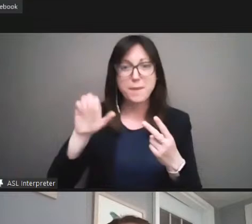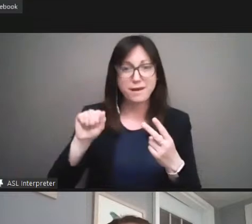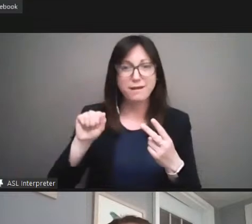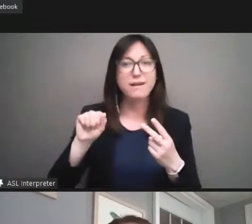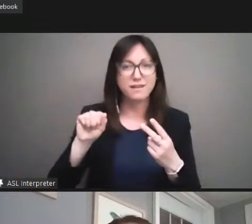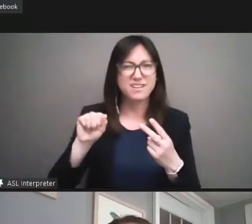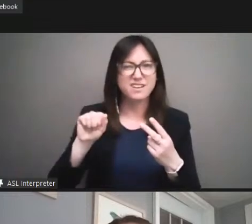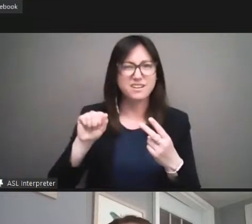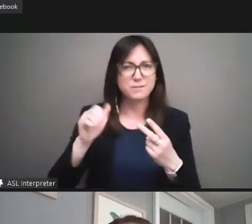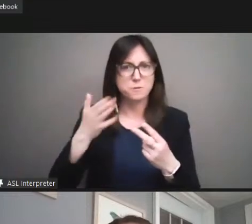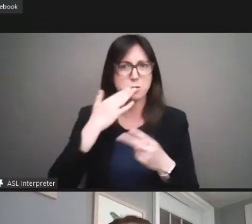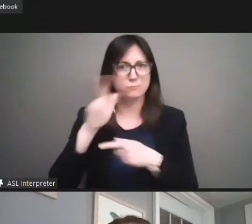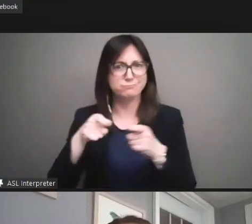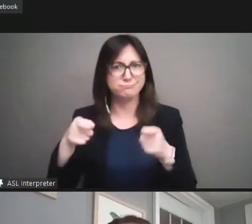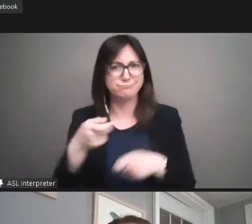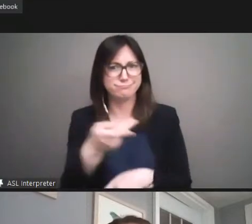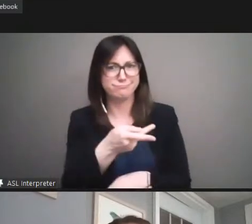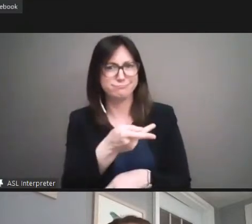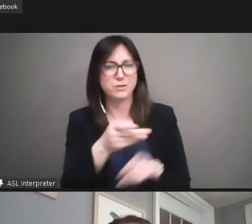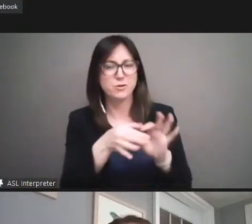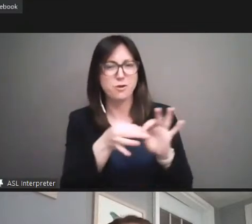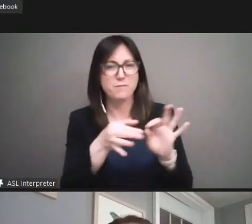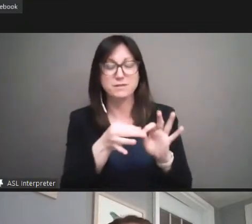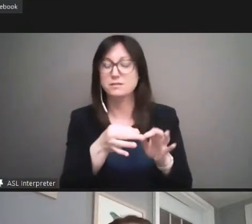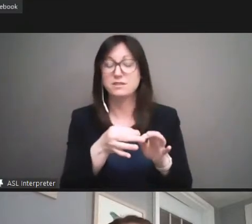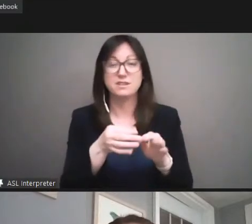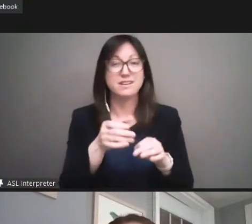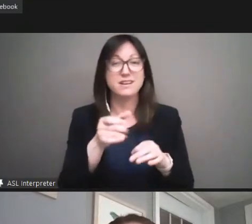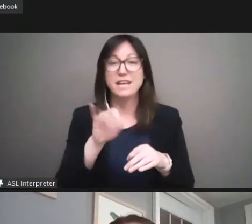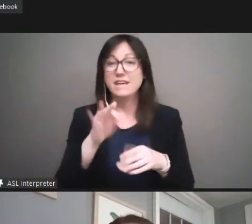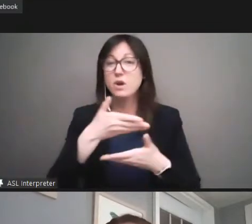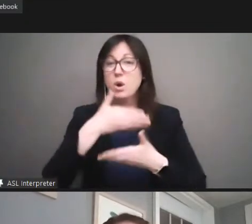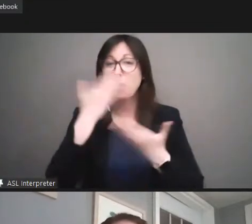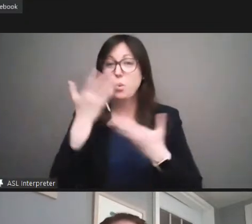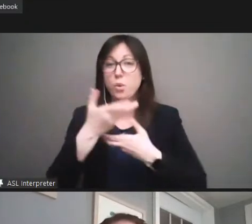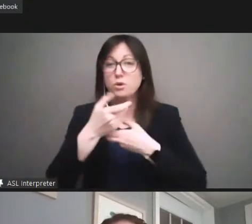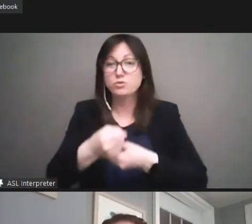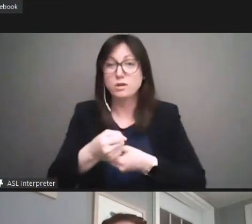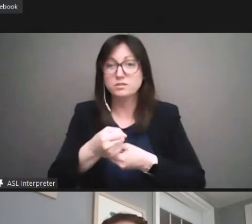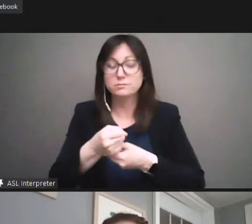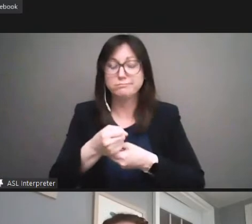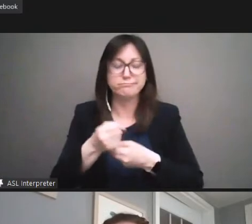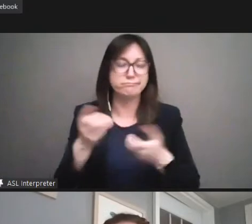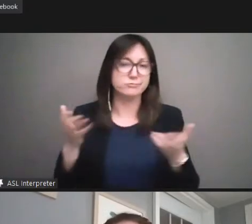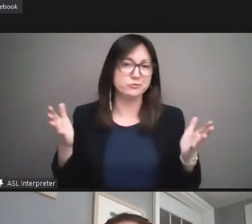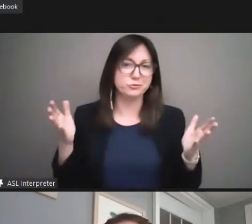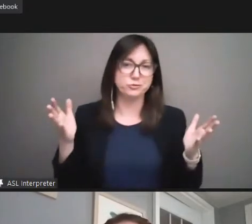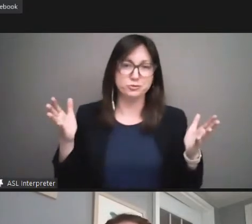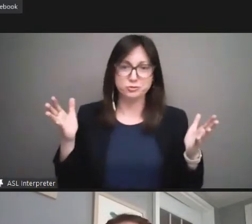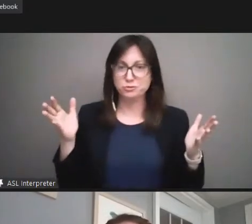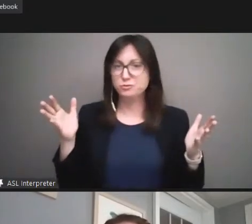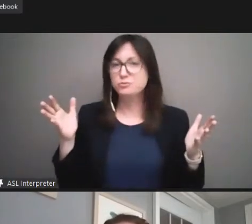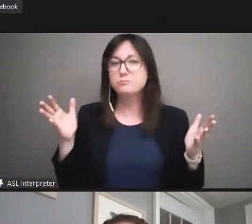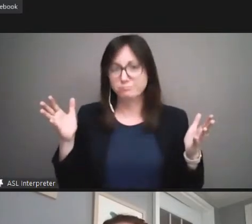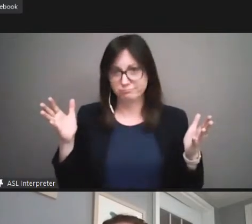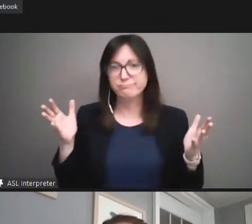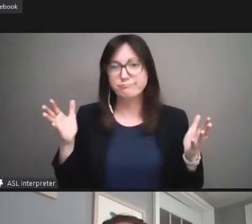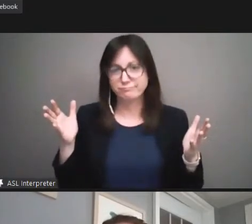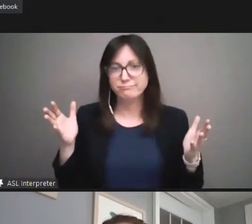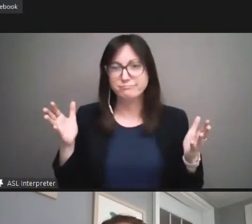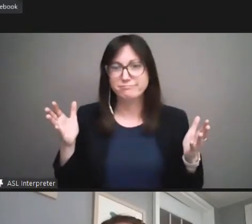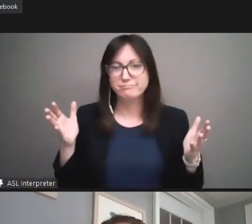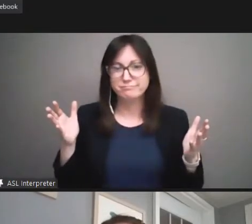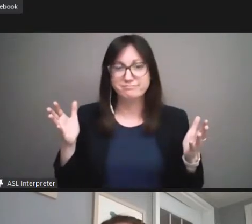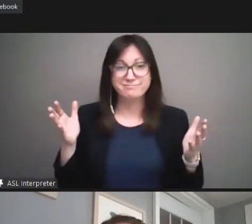that trust is so foundational. And without it, what can